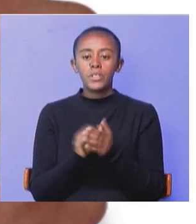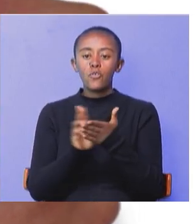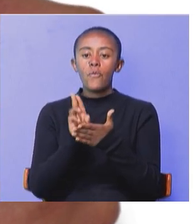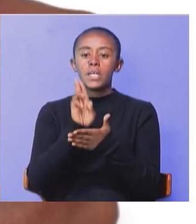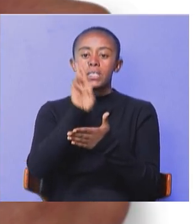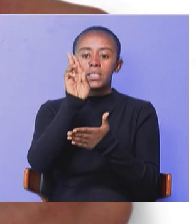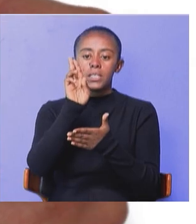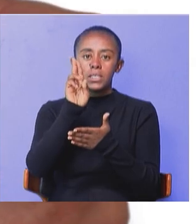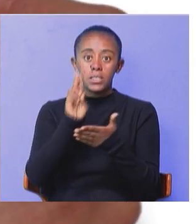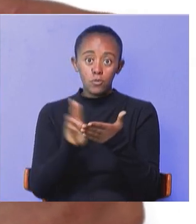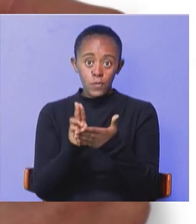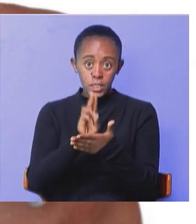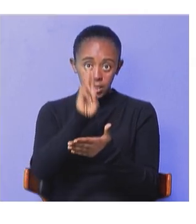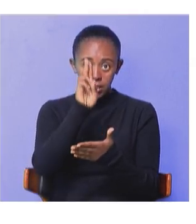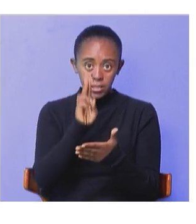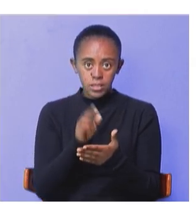university